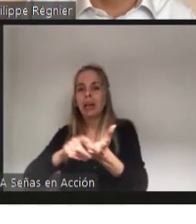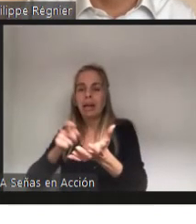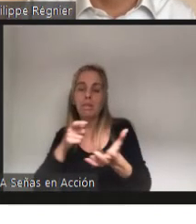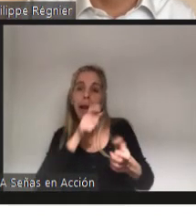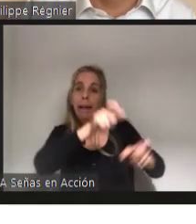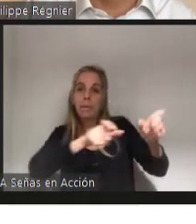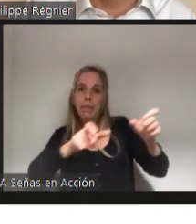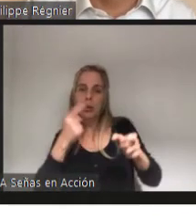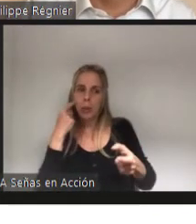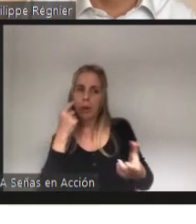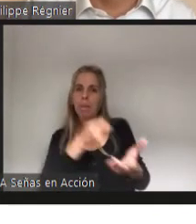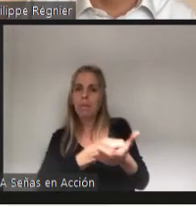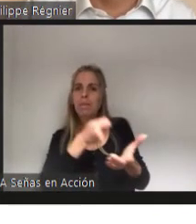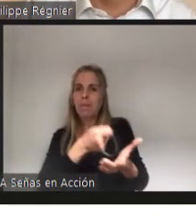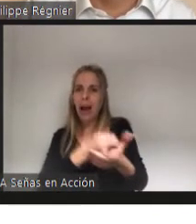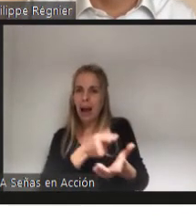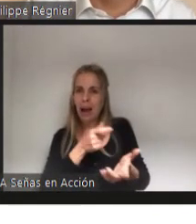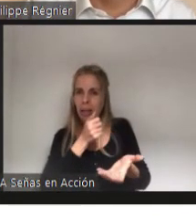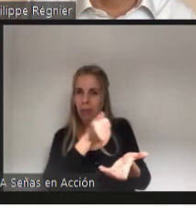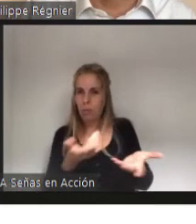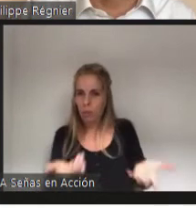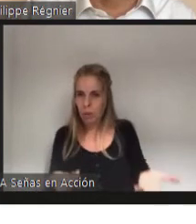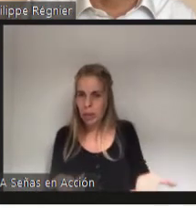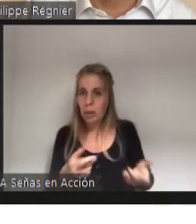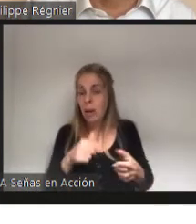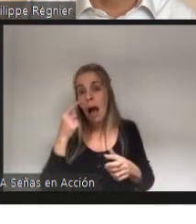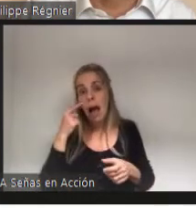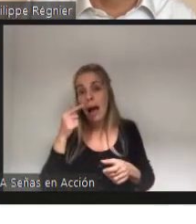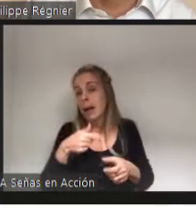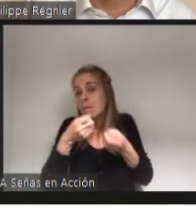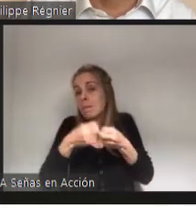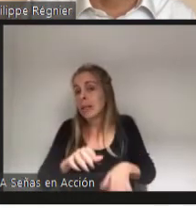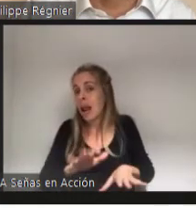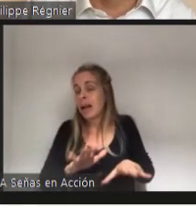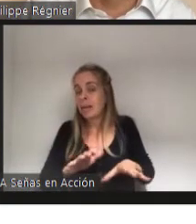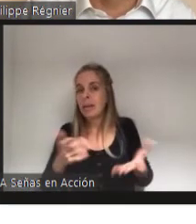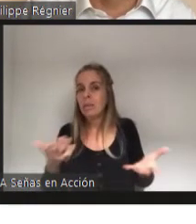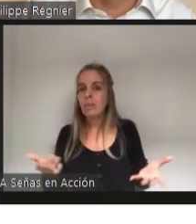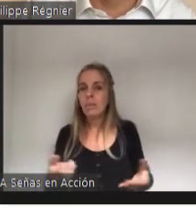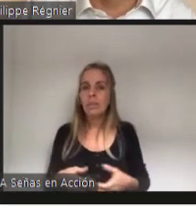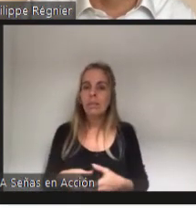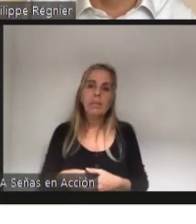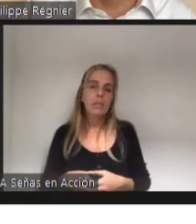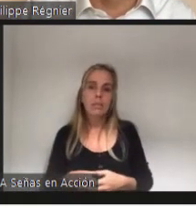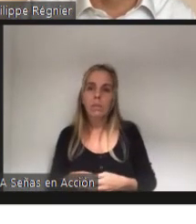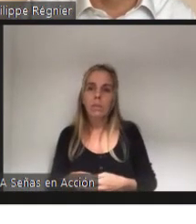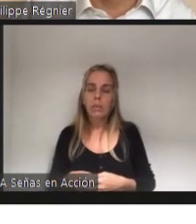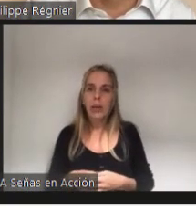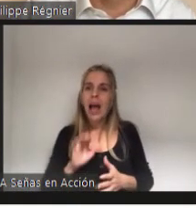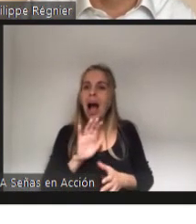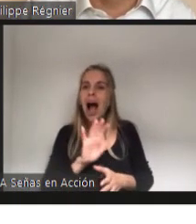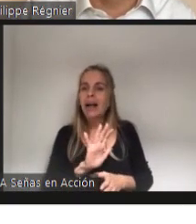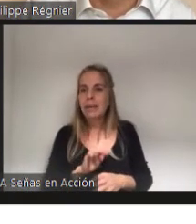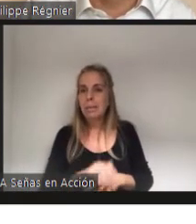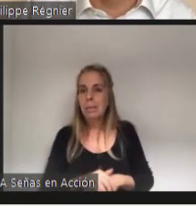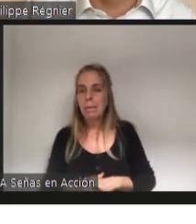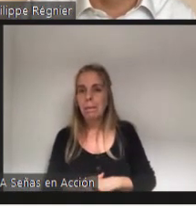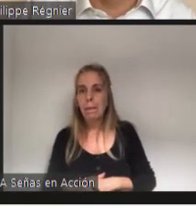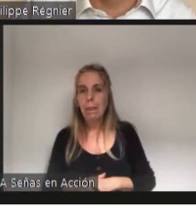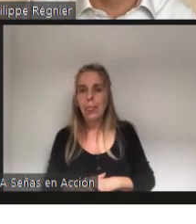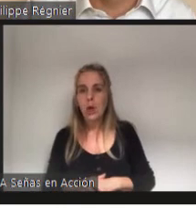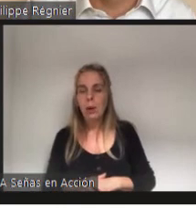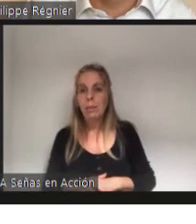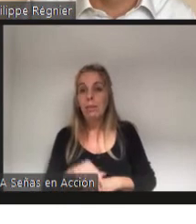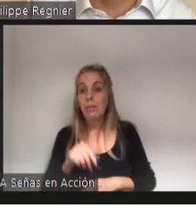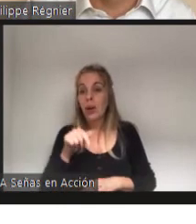the media. Let's count clicks so that we can pay based on those resources. We'll have to reshuffle things in this